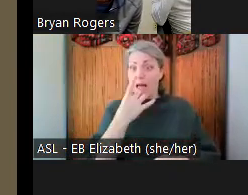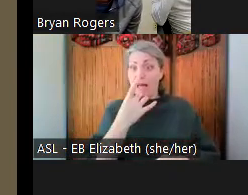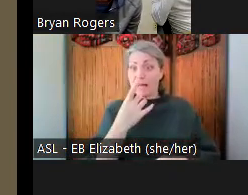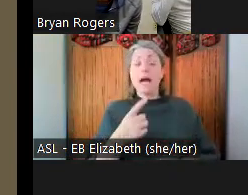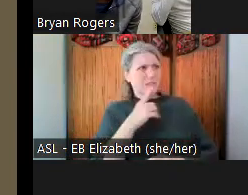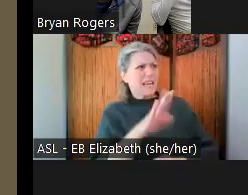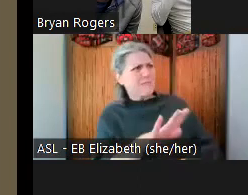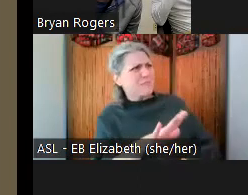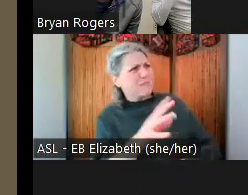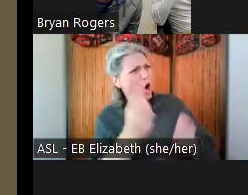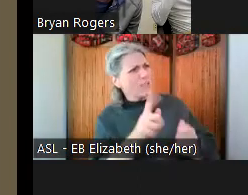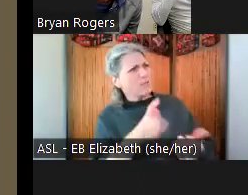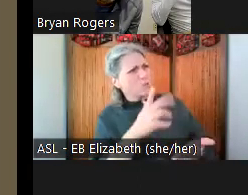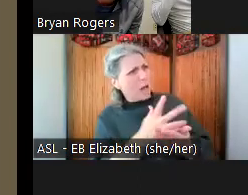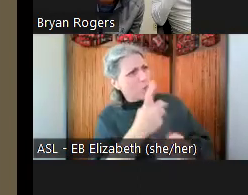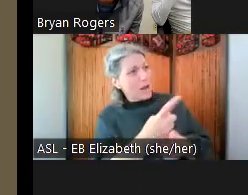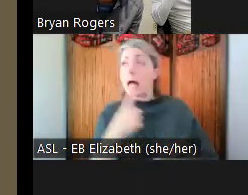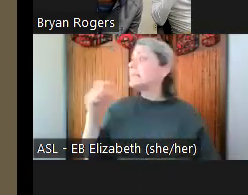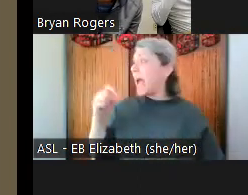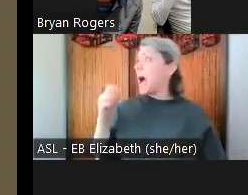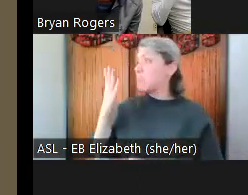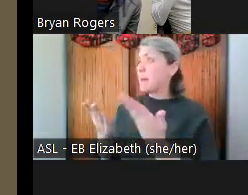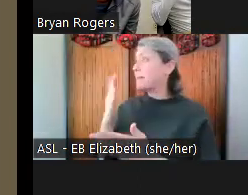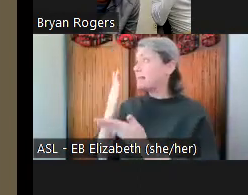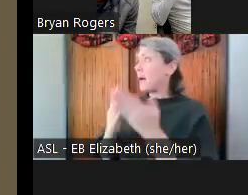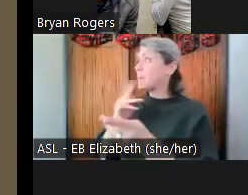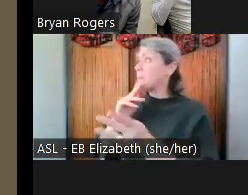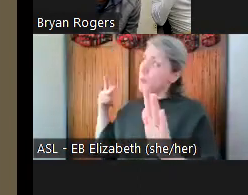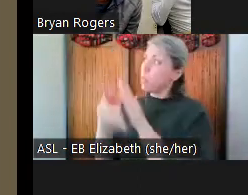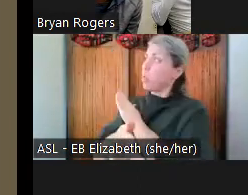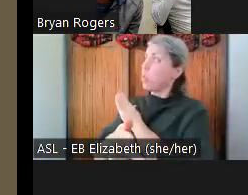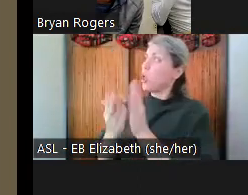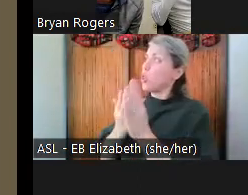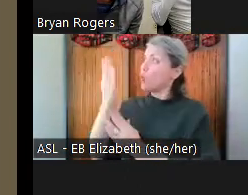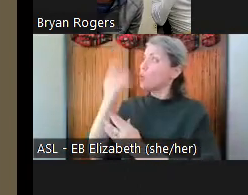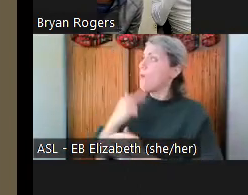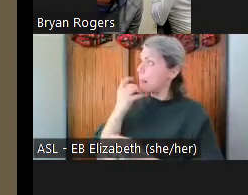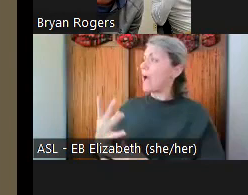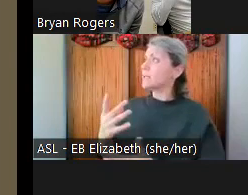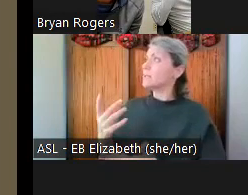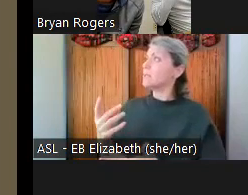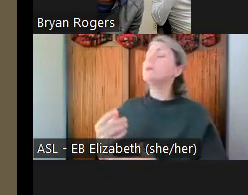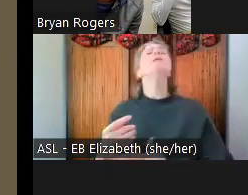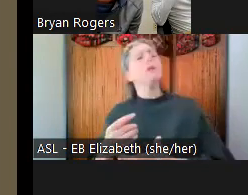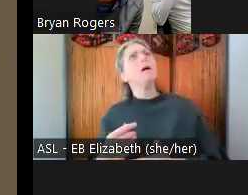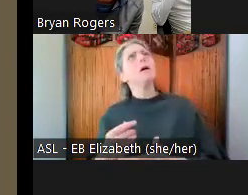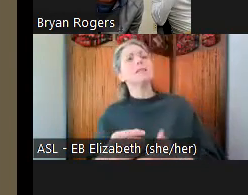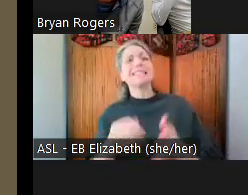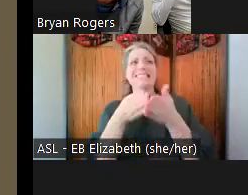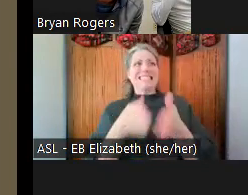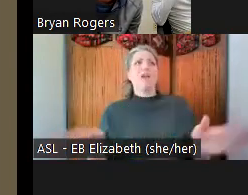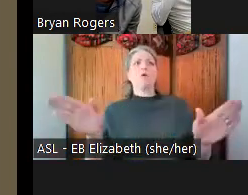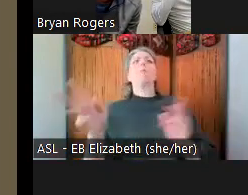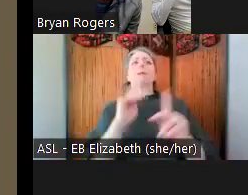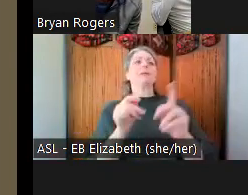run red lights. And yes, this is true, I would say, but again, in general, they're not going to run a red